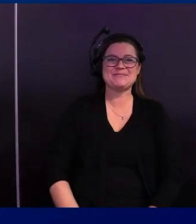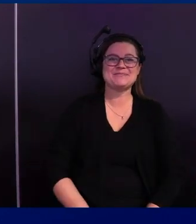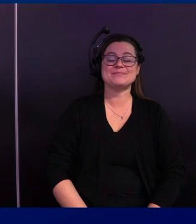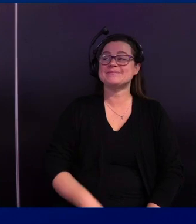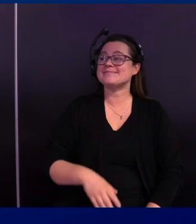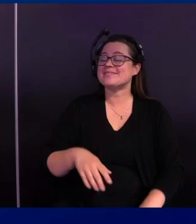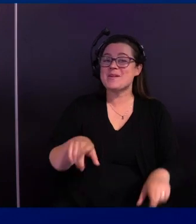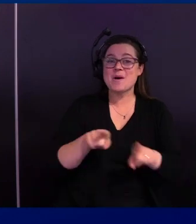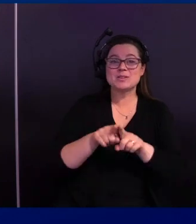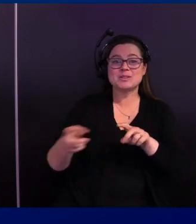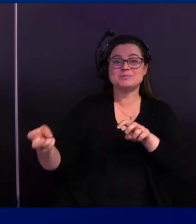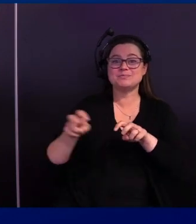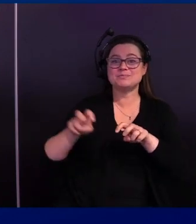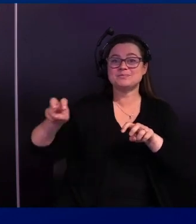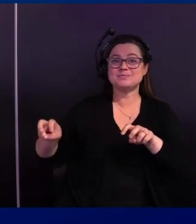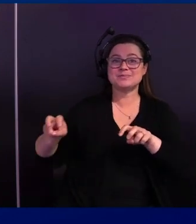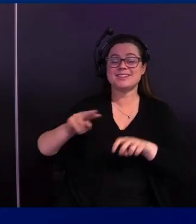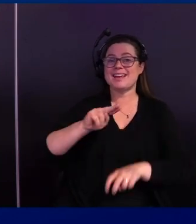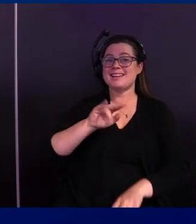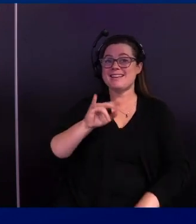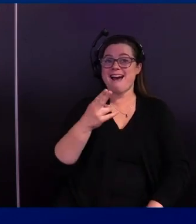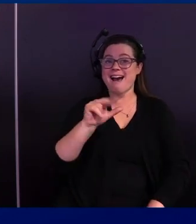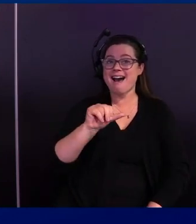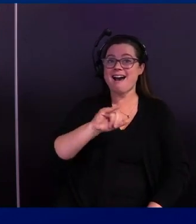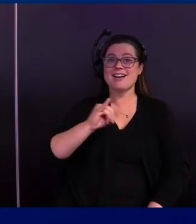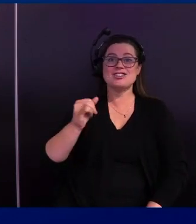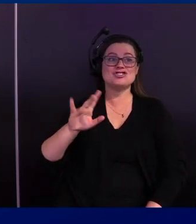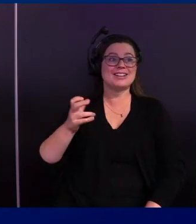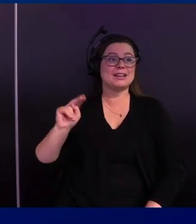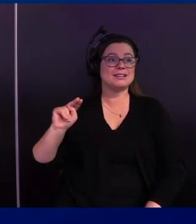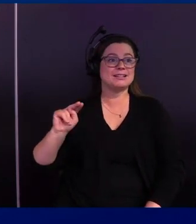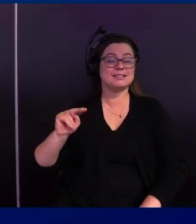are also joined by Neha and Jillian. Could you guys introduce yourself?